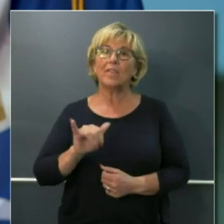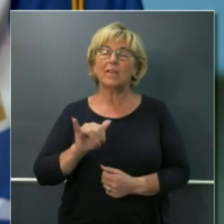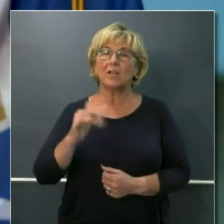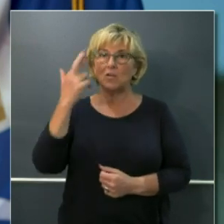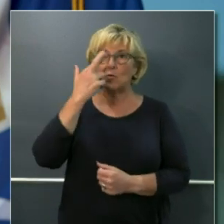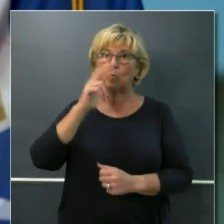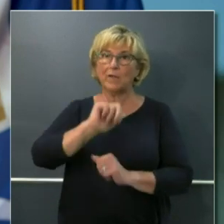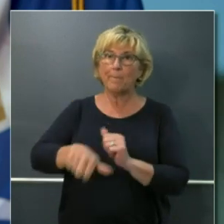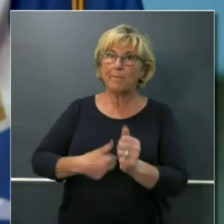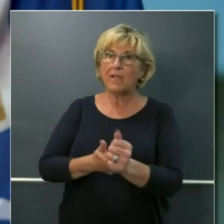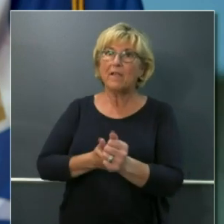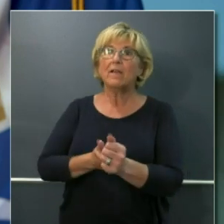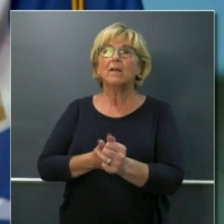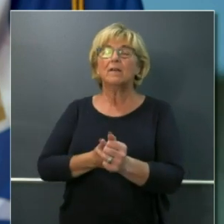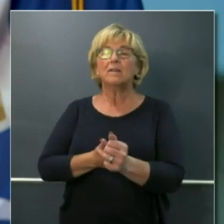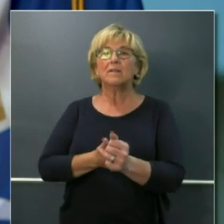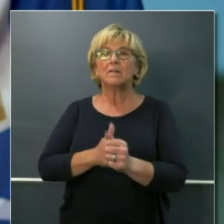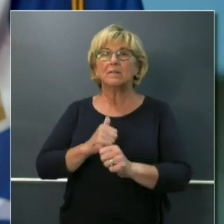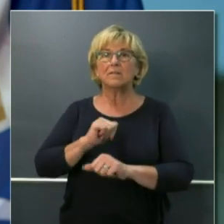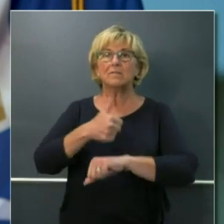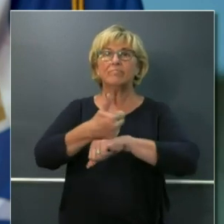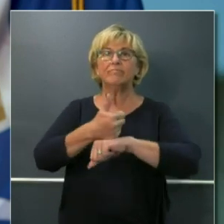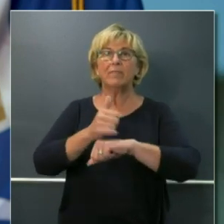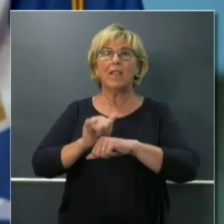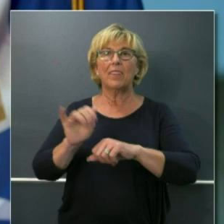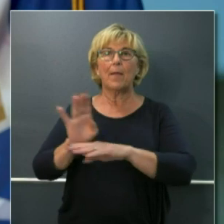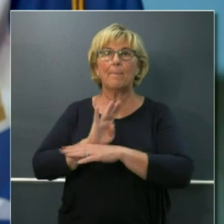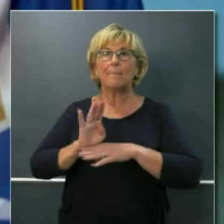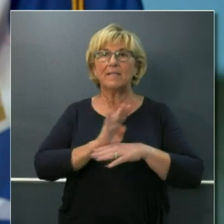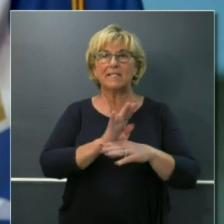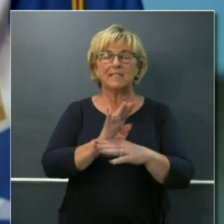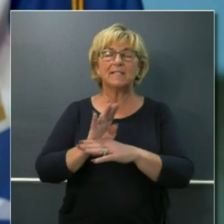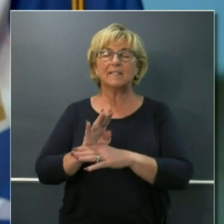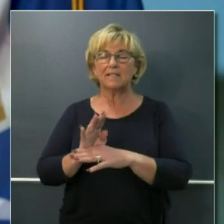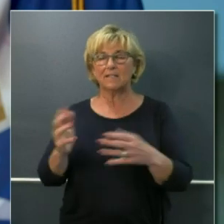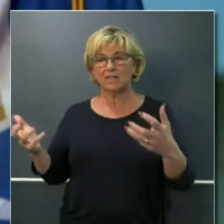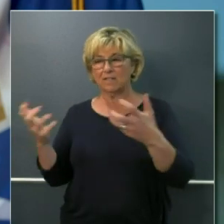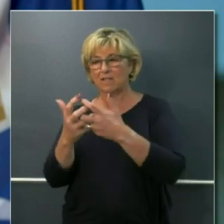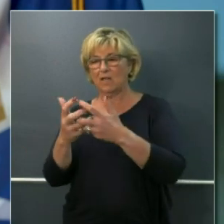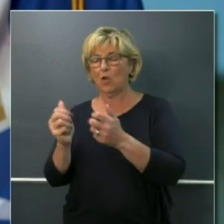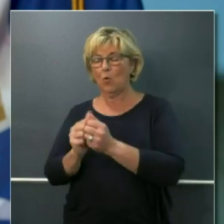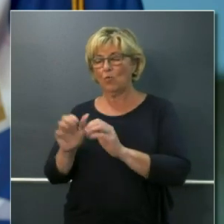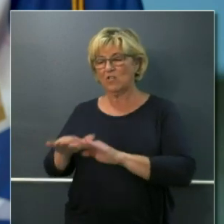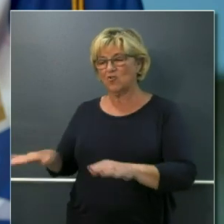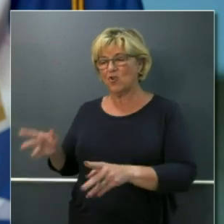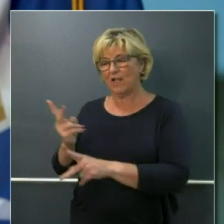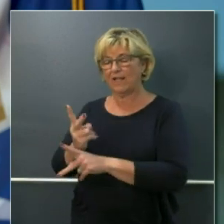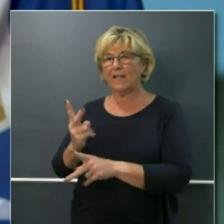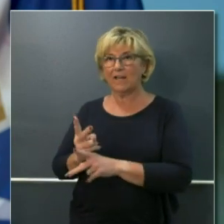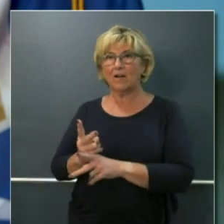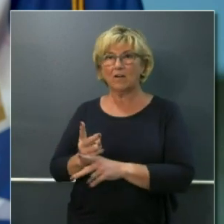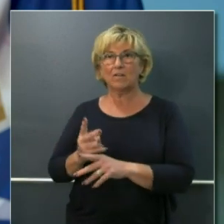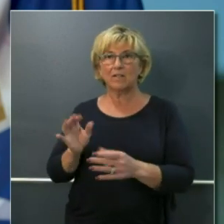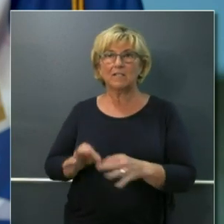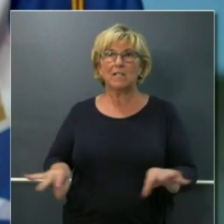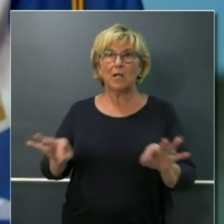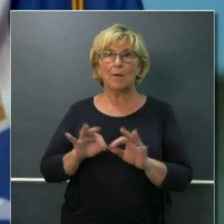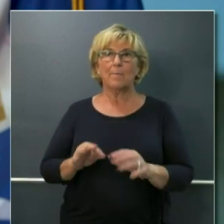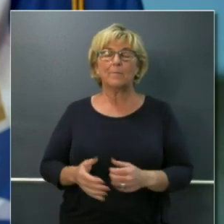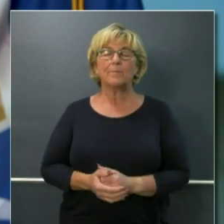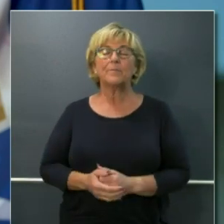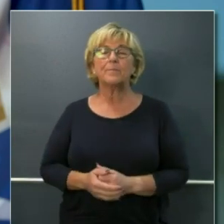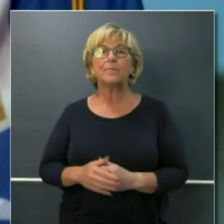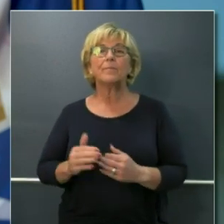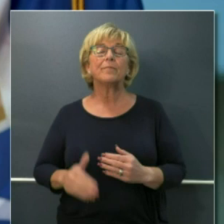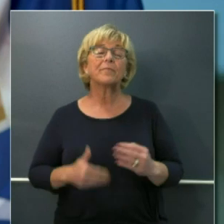was incorporated into the business sector, the child care component, the interrelationship between the two. Doug